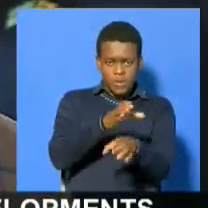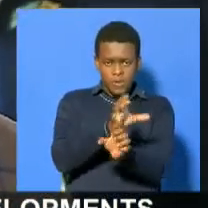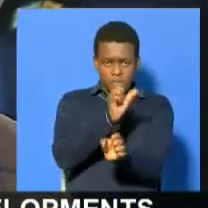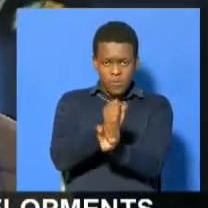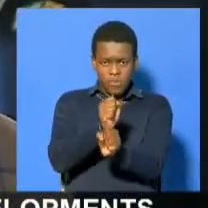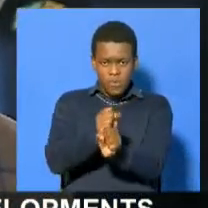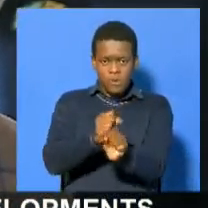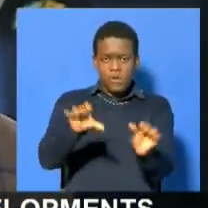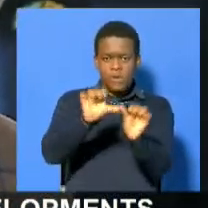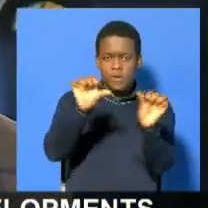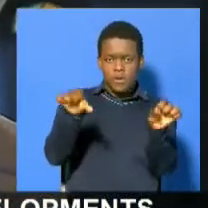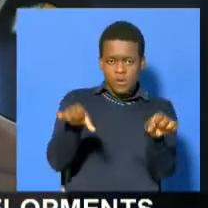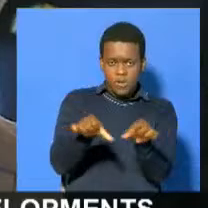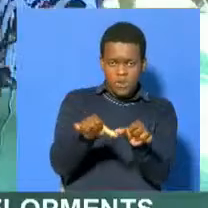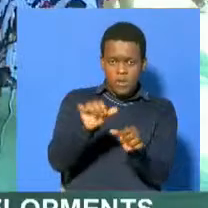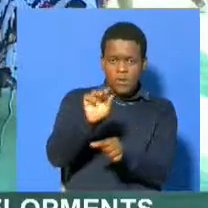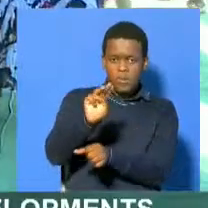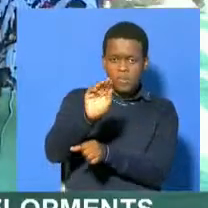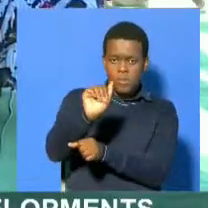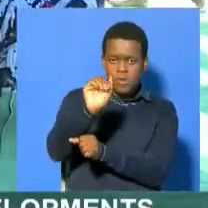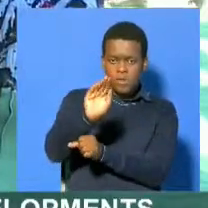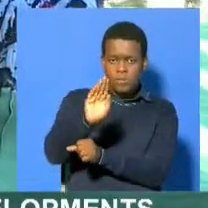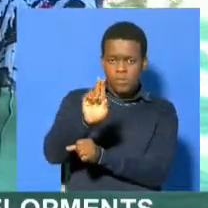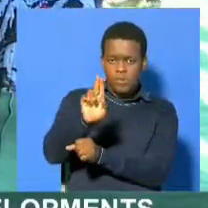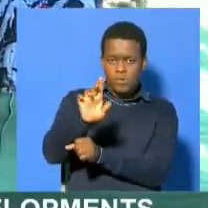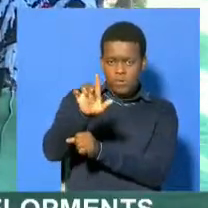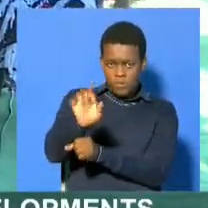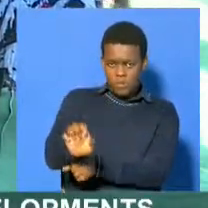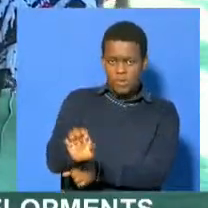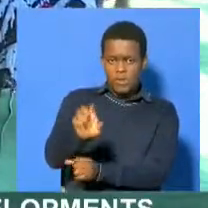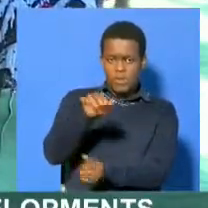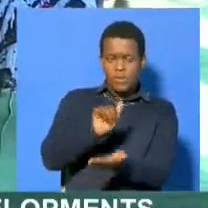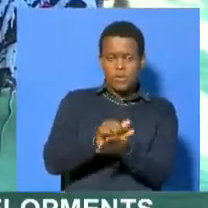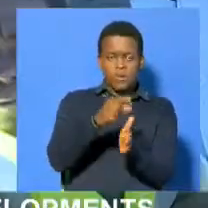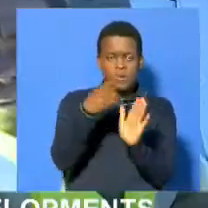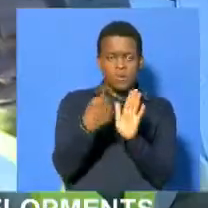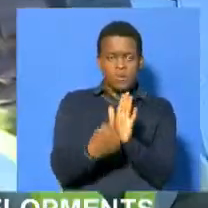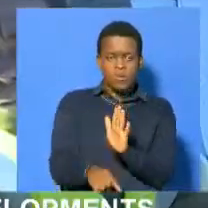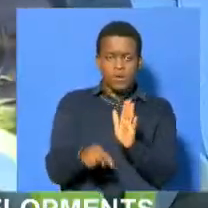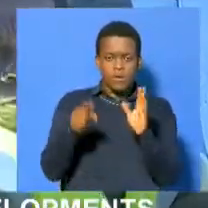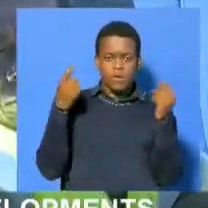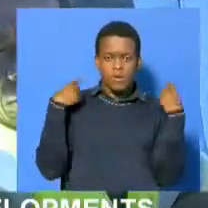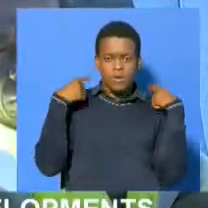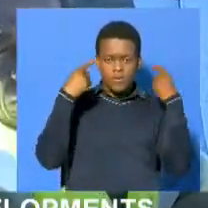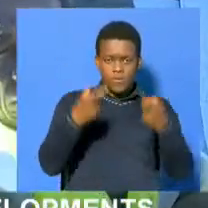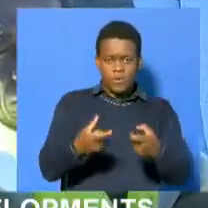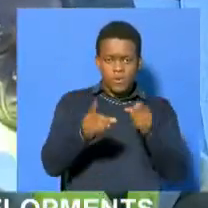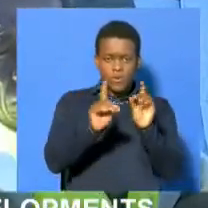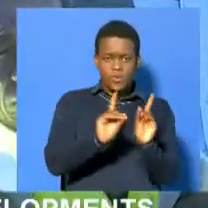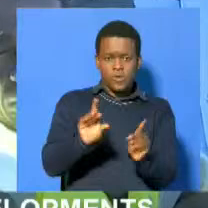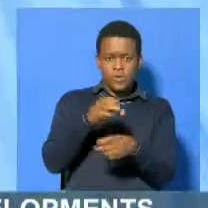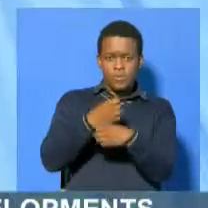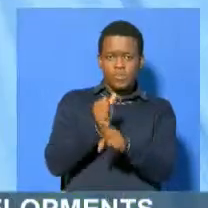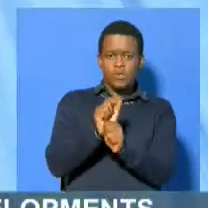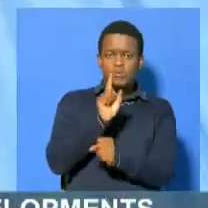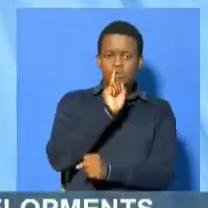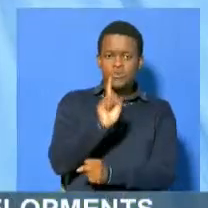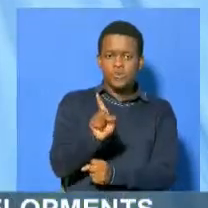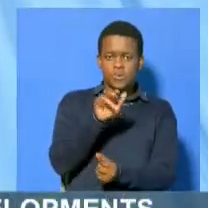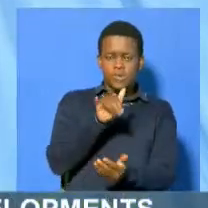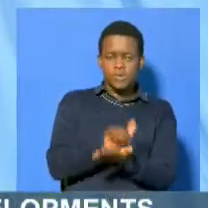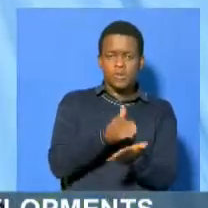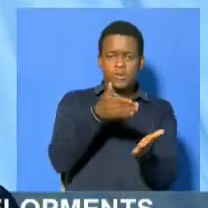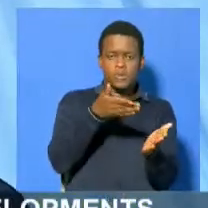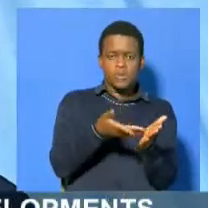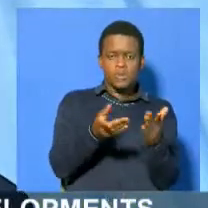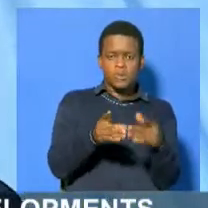and surrounding areas, are projects that the government has prioritized by allocating additional funds to ensure their completion.